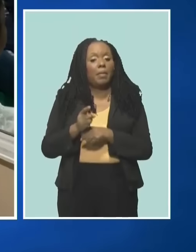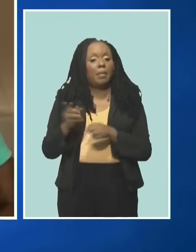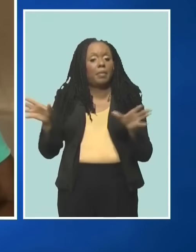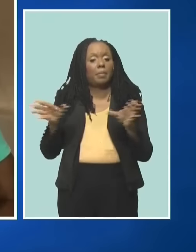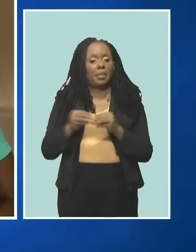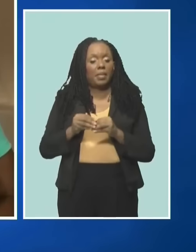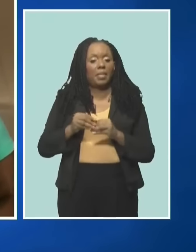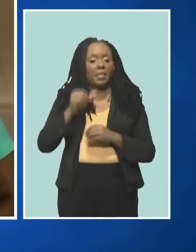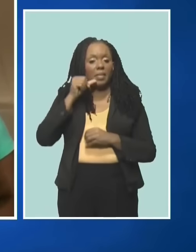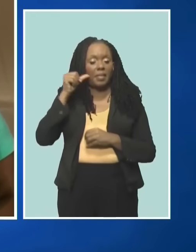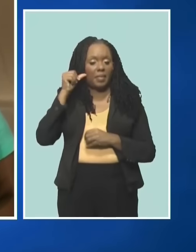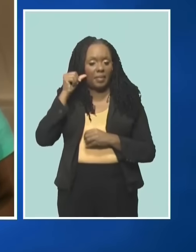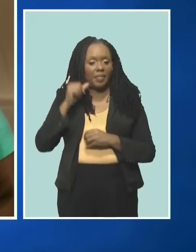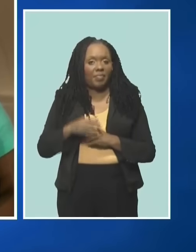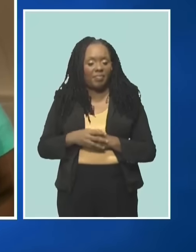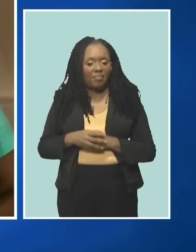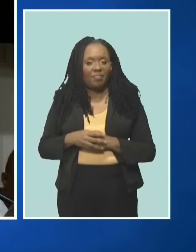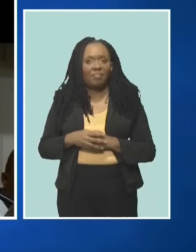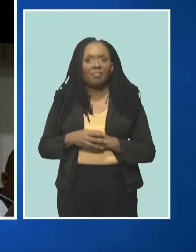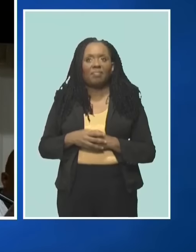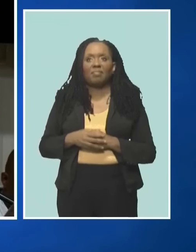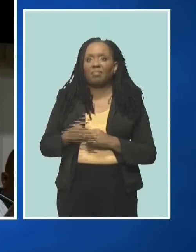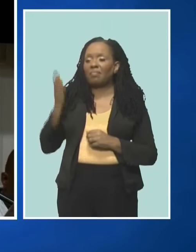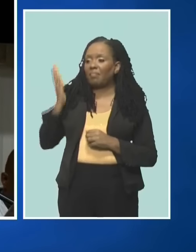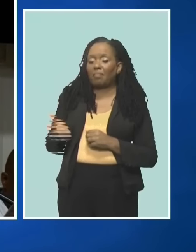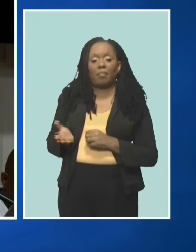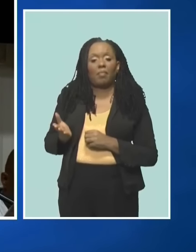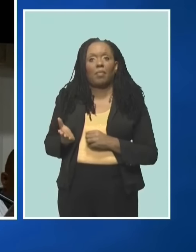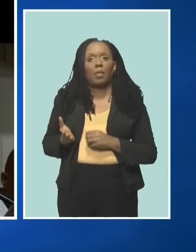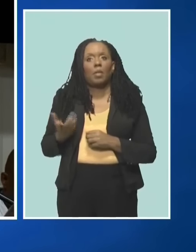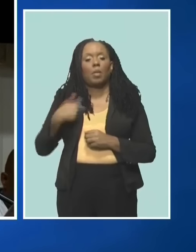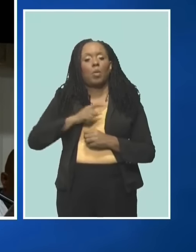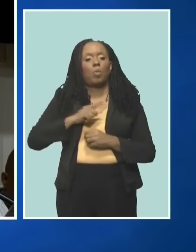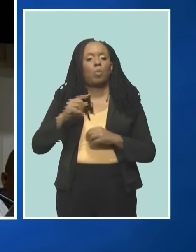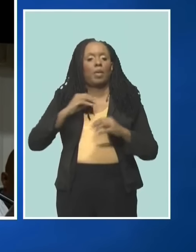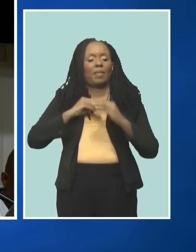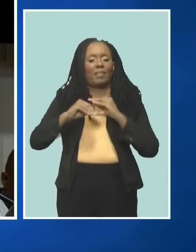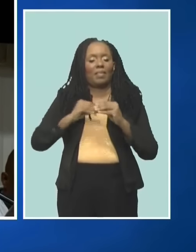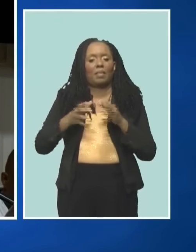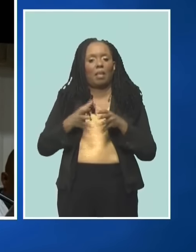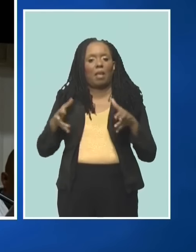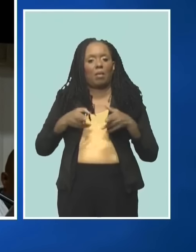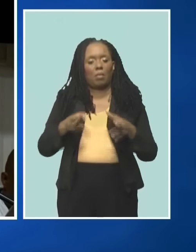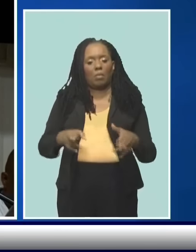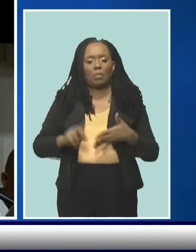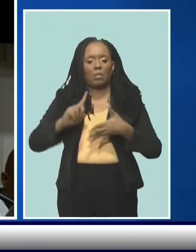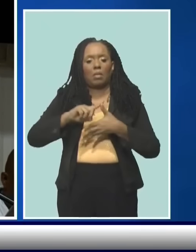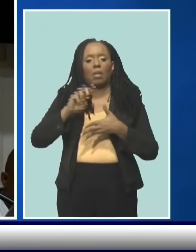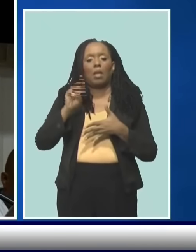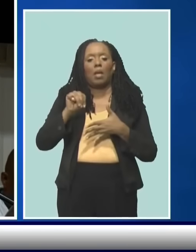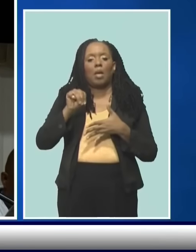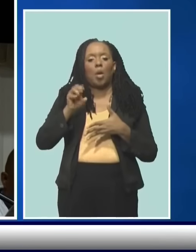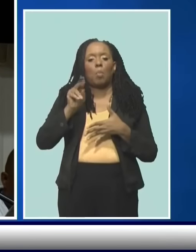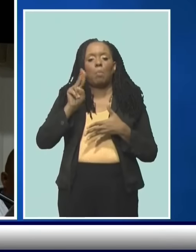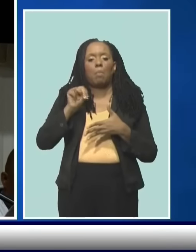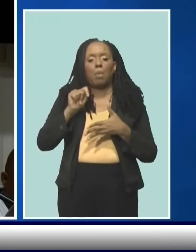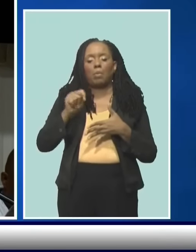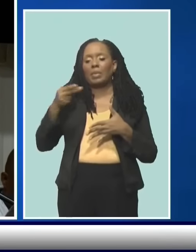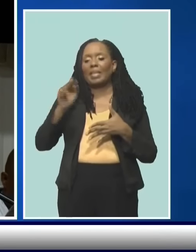evening. We have done a number of roads. Mount Hillaby we did. We did White